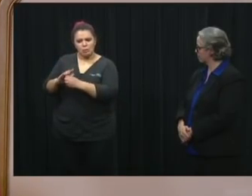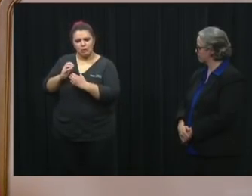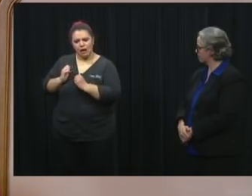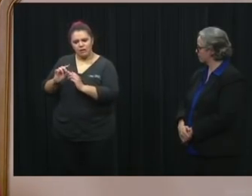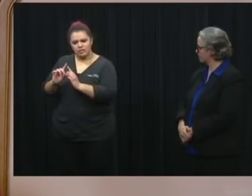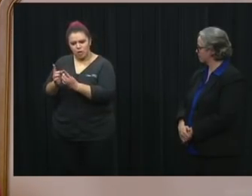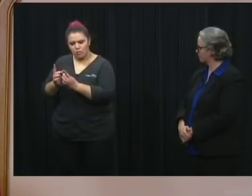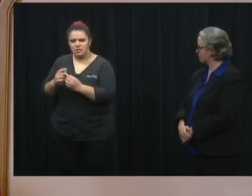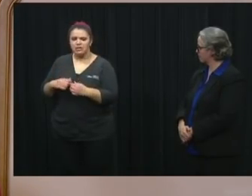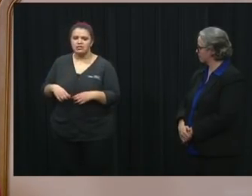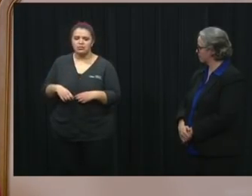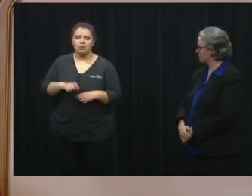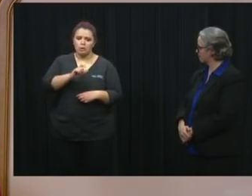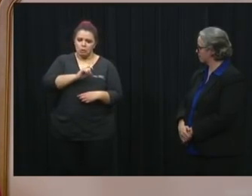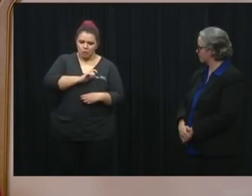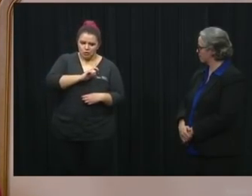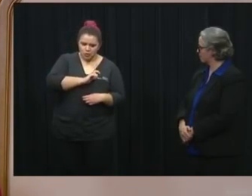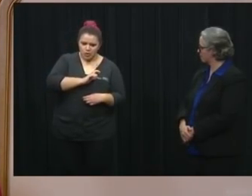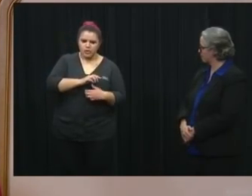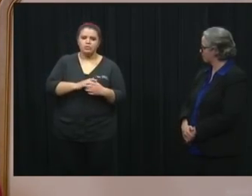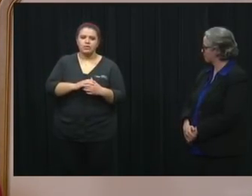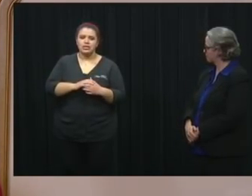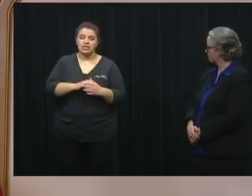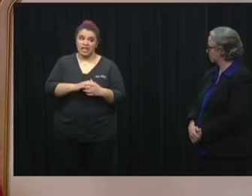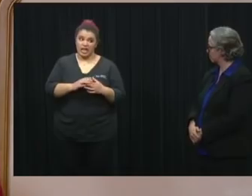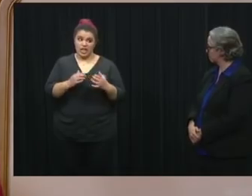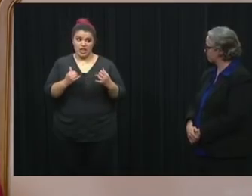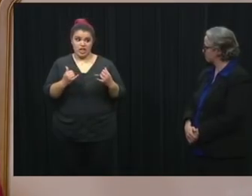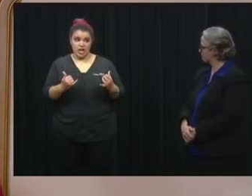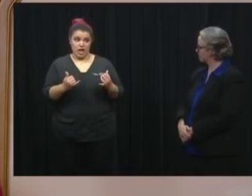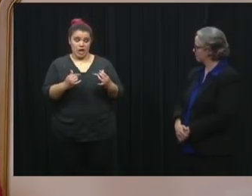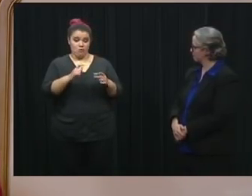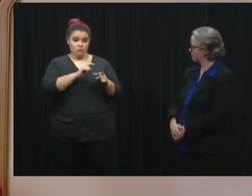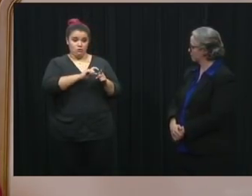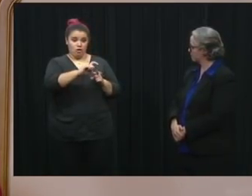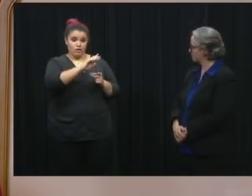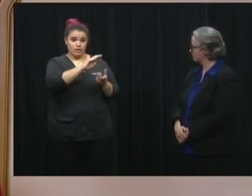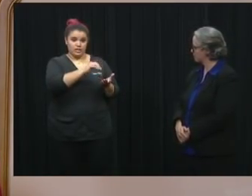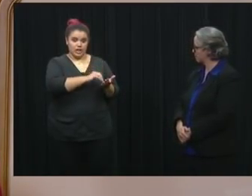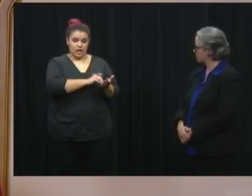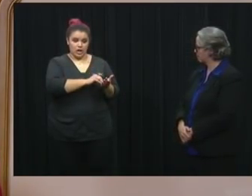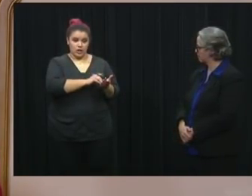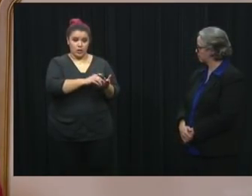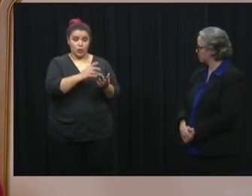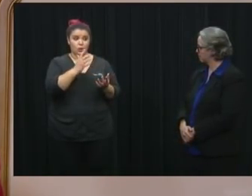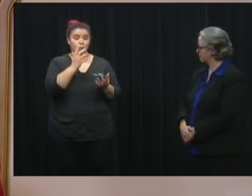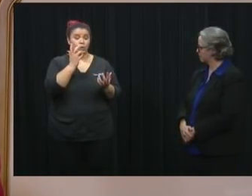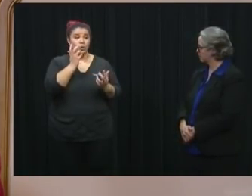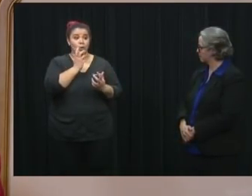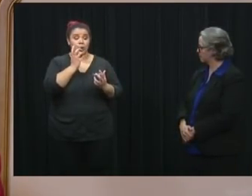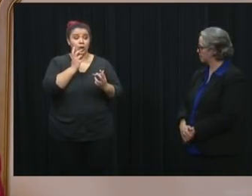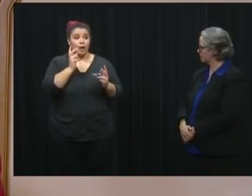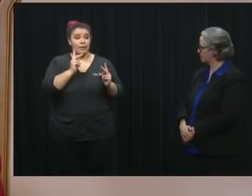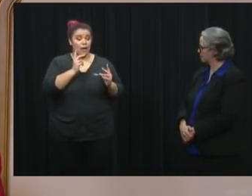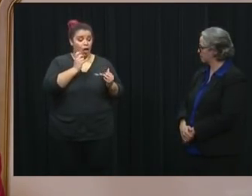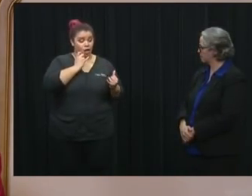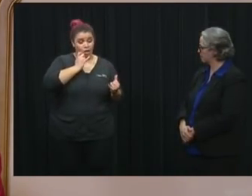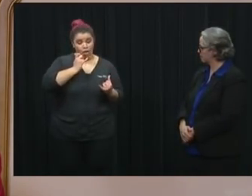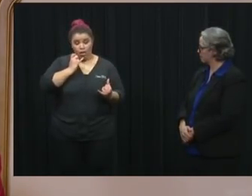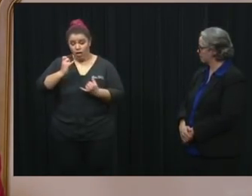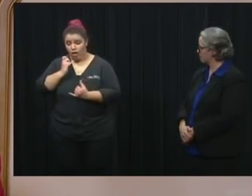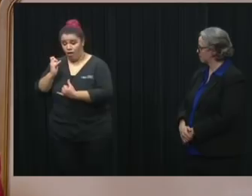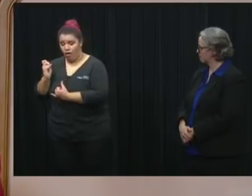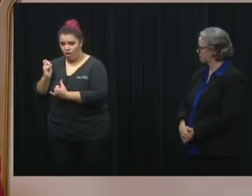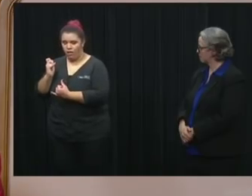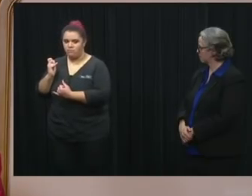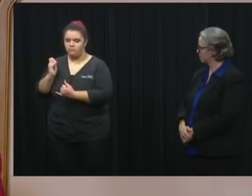law enforcement and now the call center are being really inundated with questions about this. Could you talk